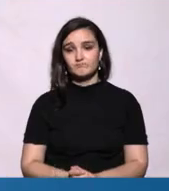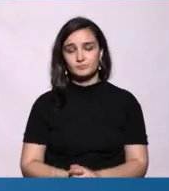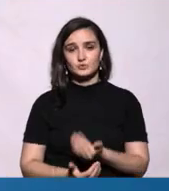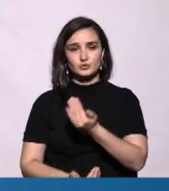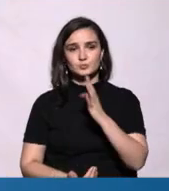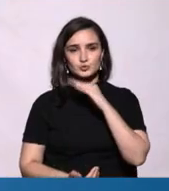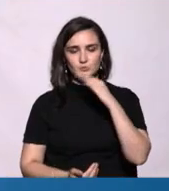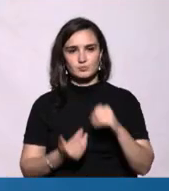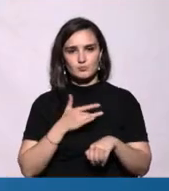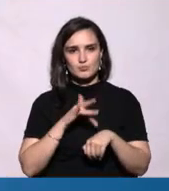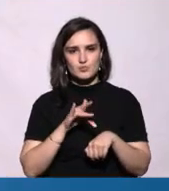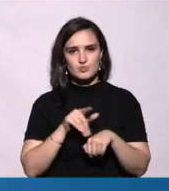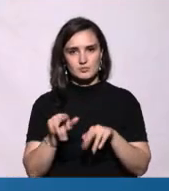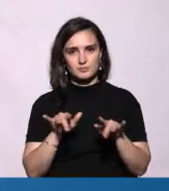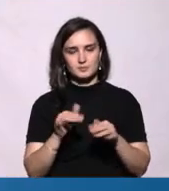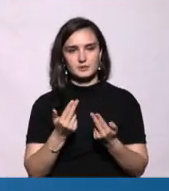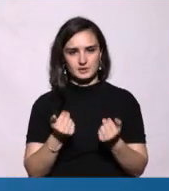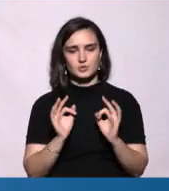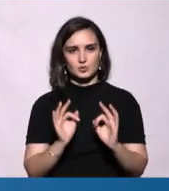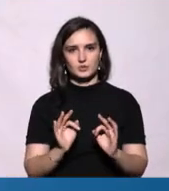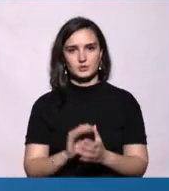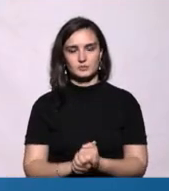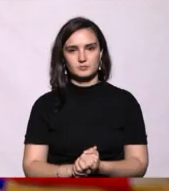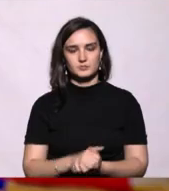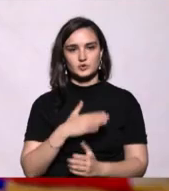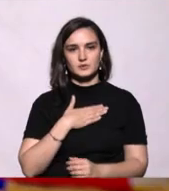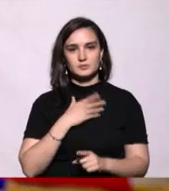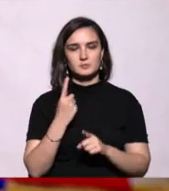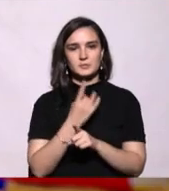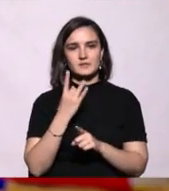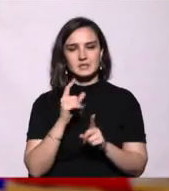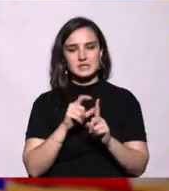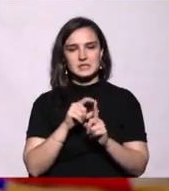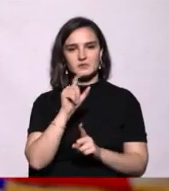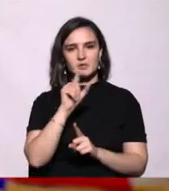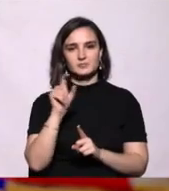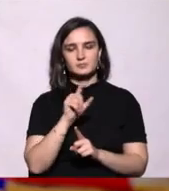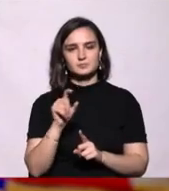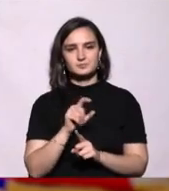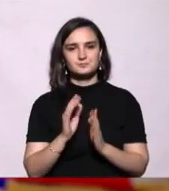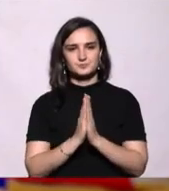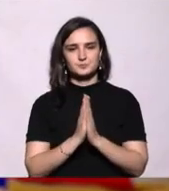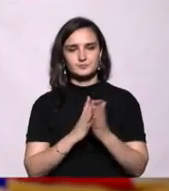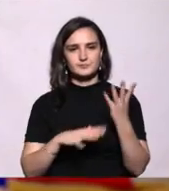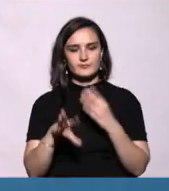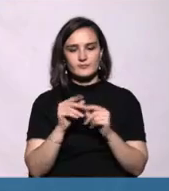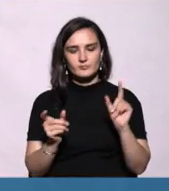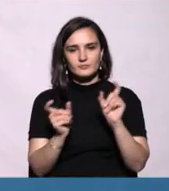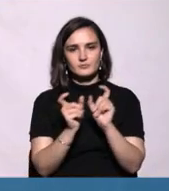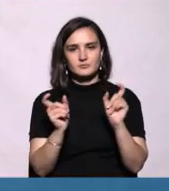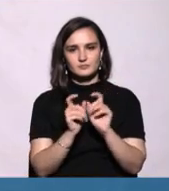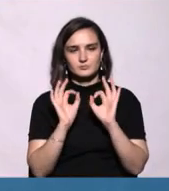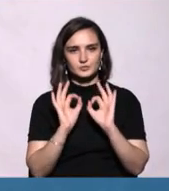parents' favorite activity. That's right. So, for our first vocabulary task, please match the